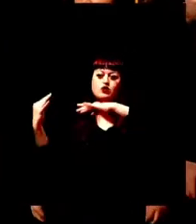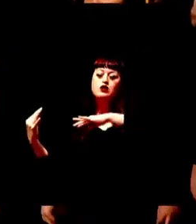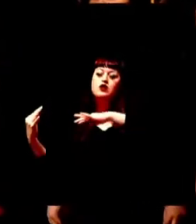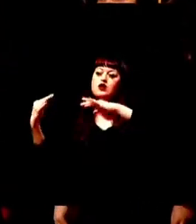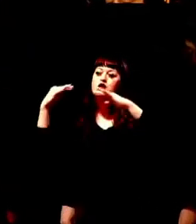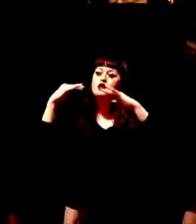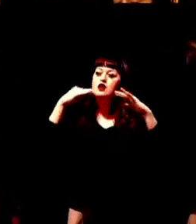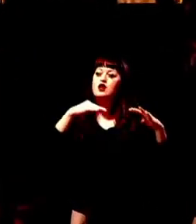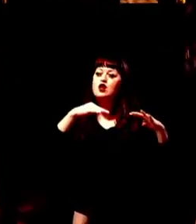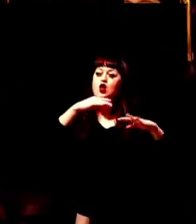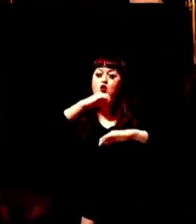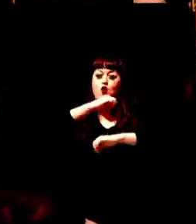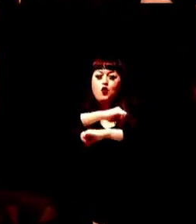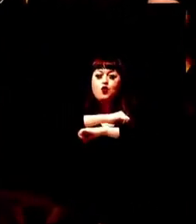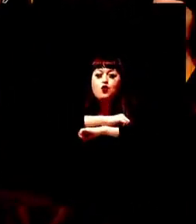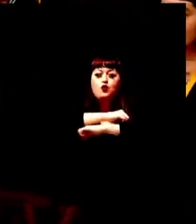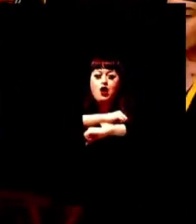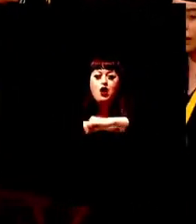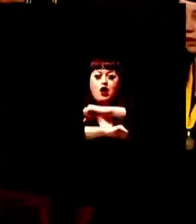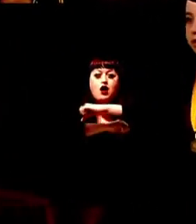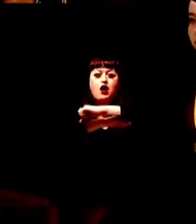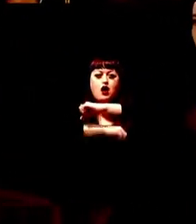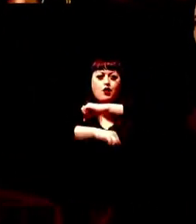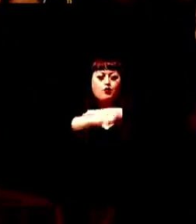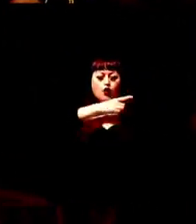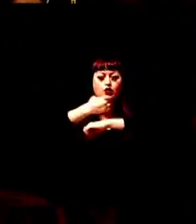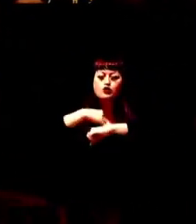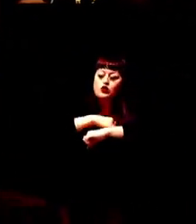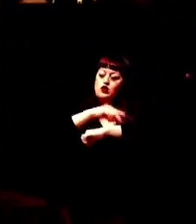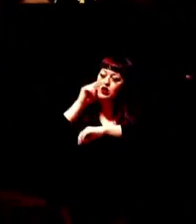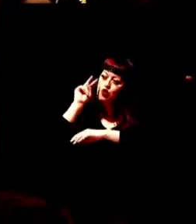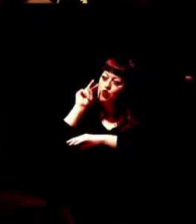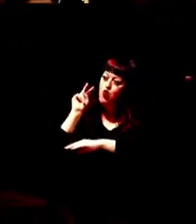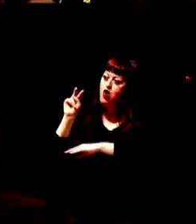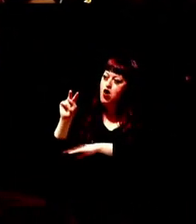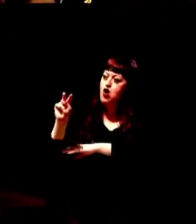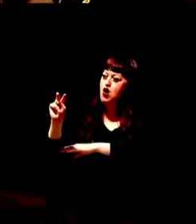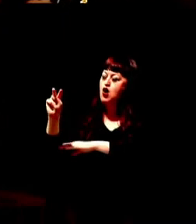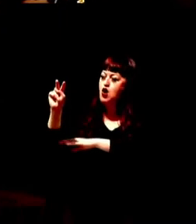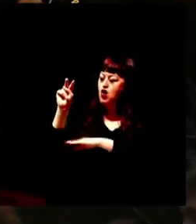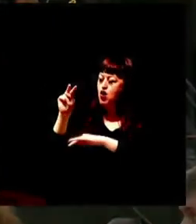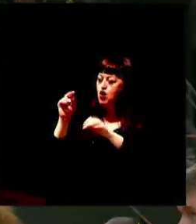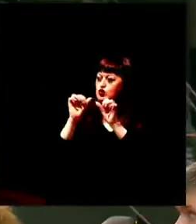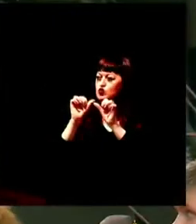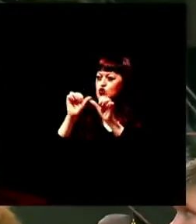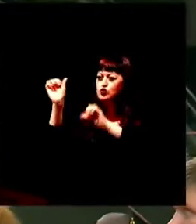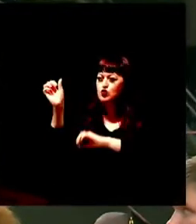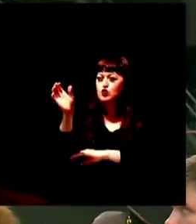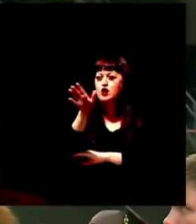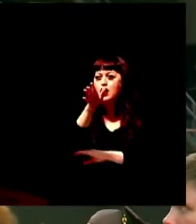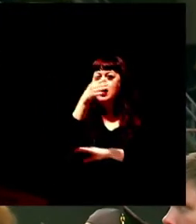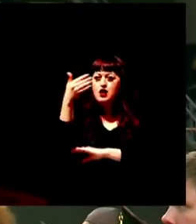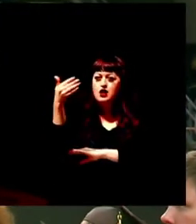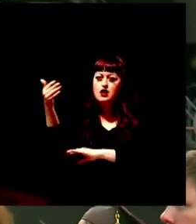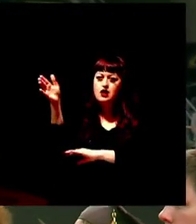perilous fight, o'er the ramparts we watched, were